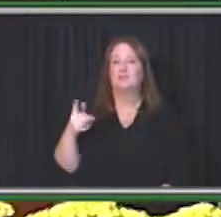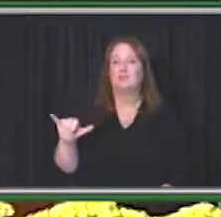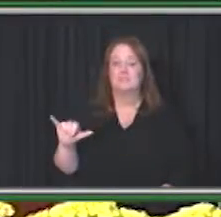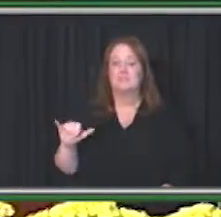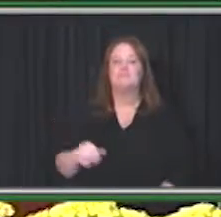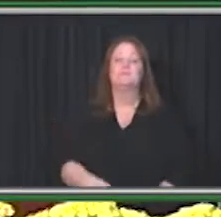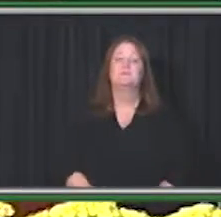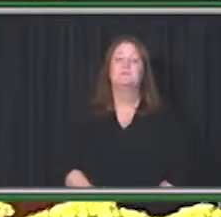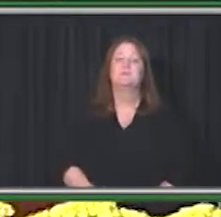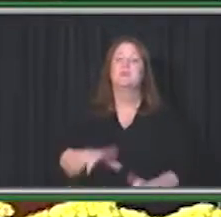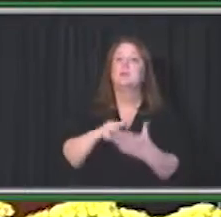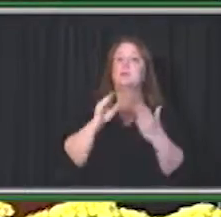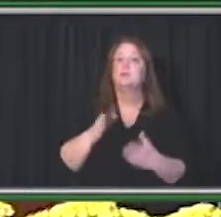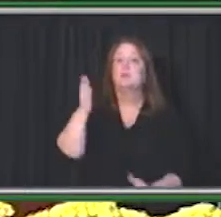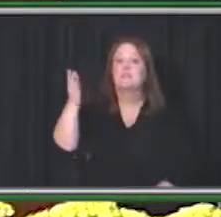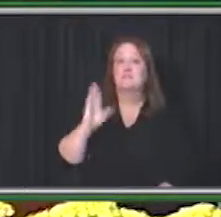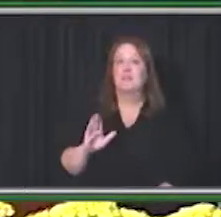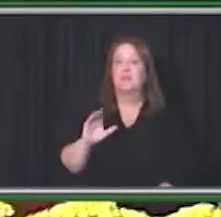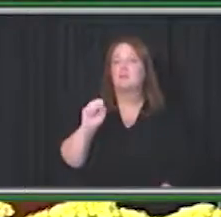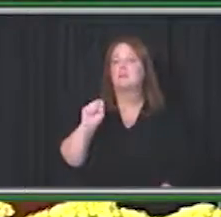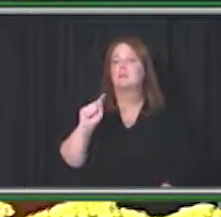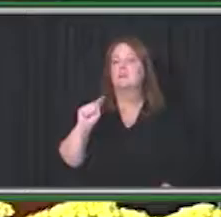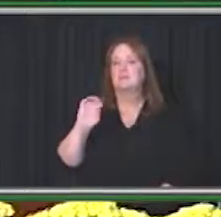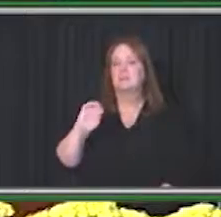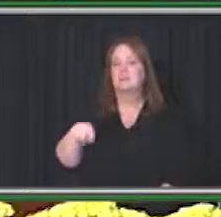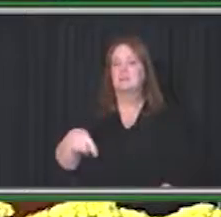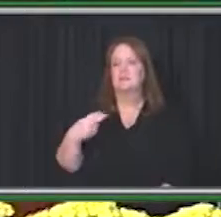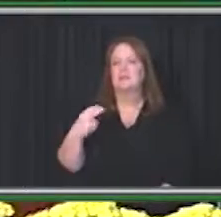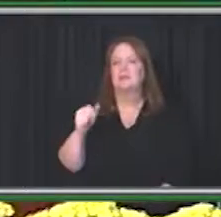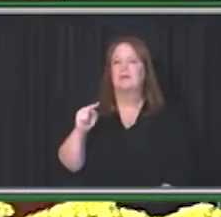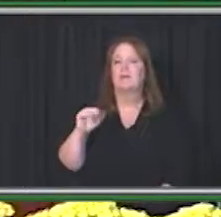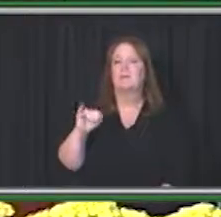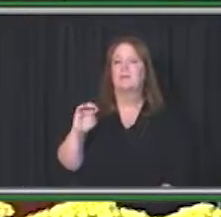Student Speaker Stephanie Kramer, the Division of Social Work.